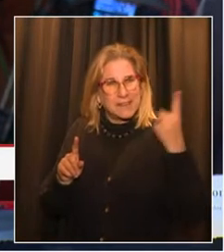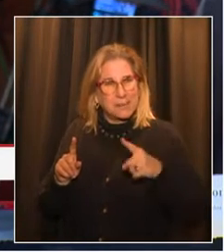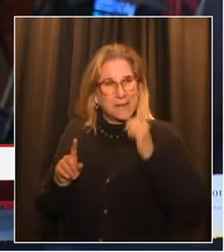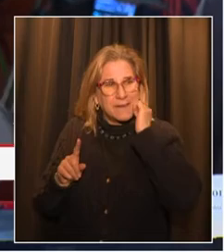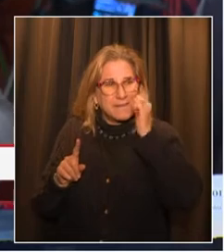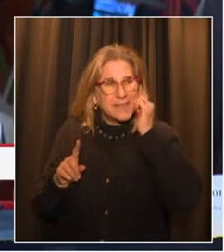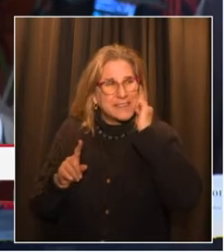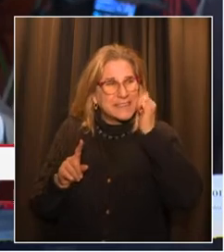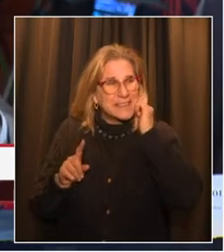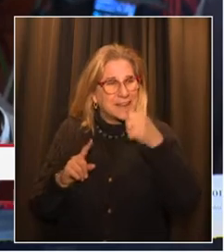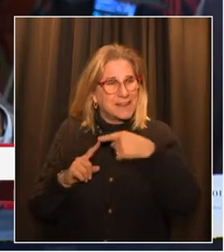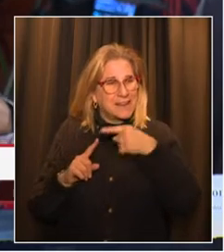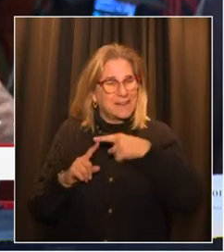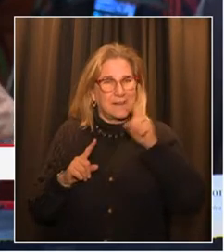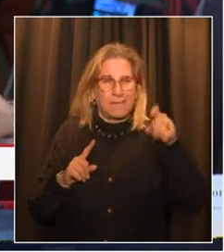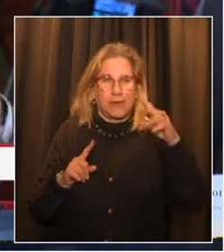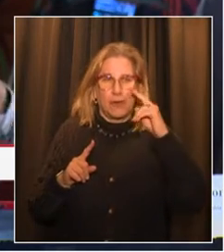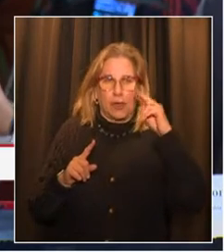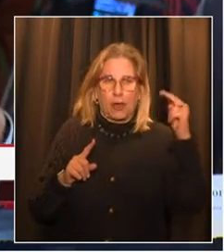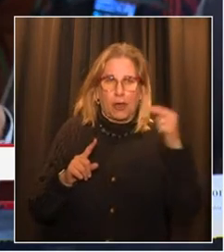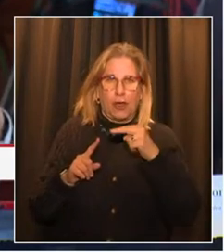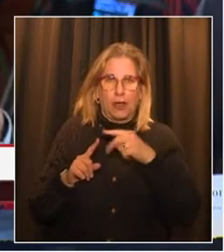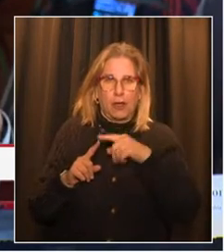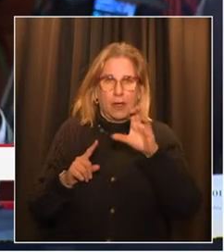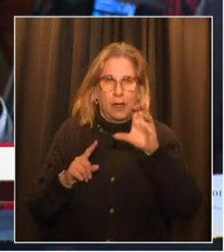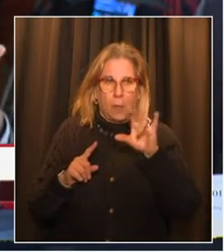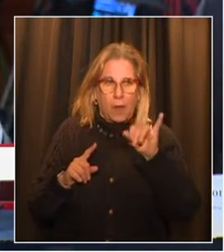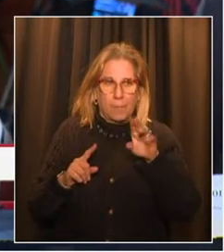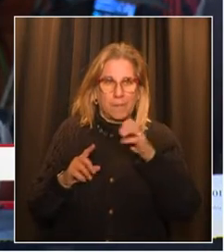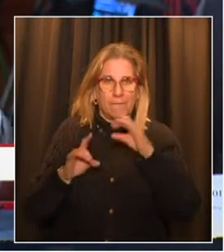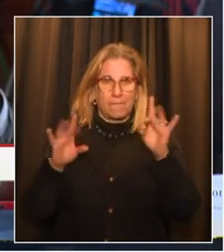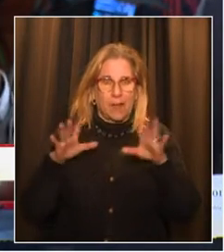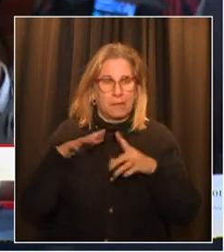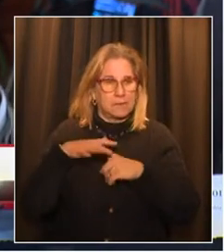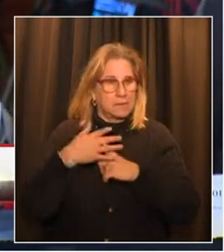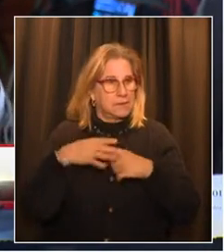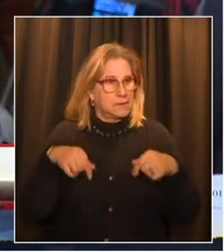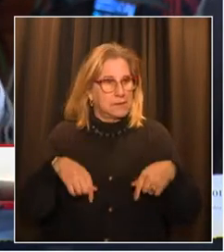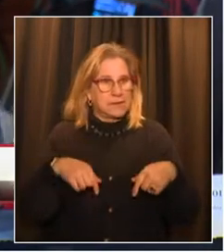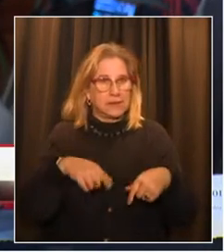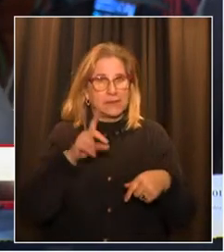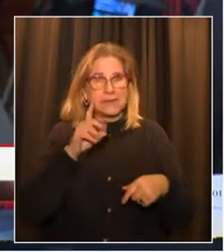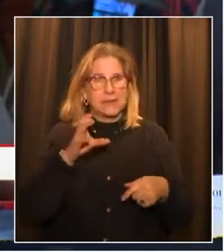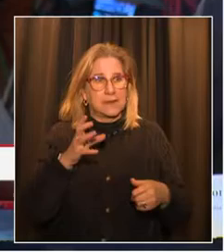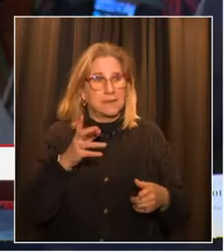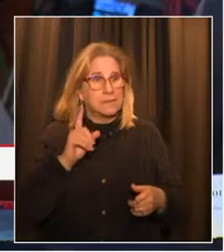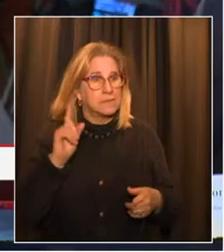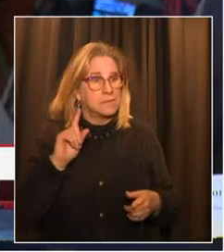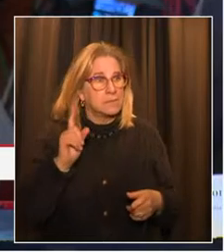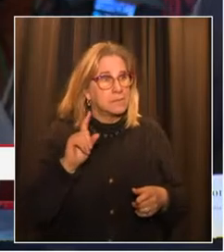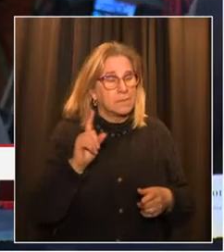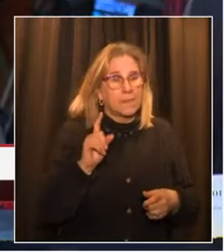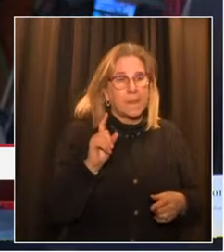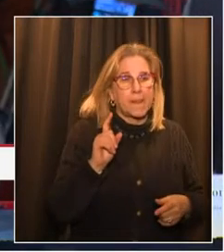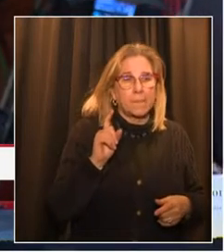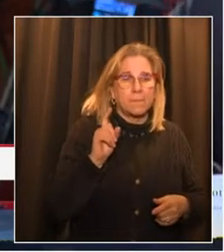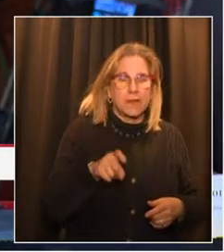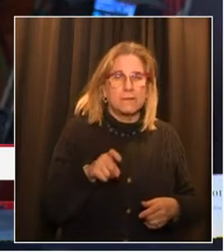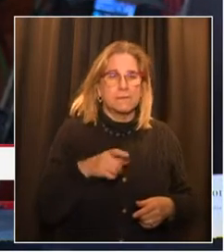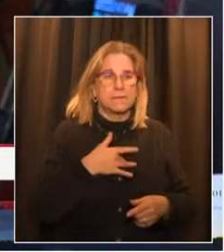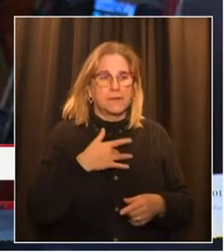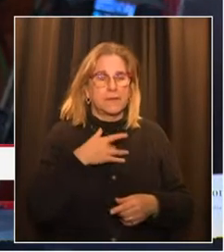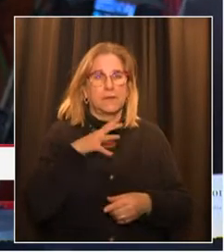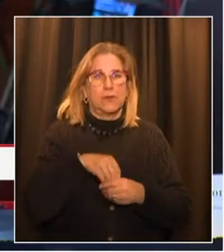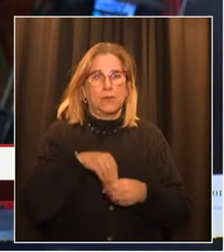just mentioned and making sure that people across the District of Columbia, regardless of the background, somehow feel included in this process, and that leaders